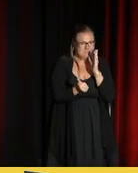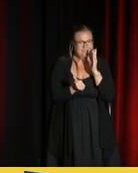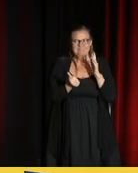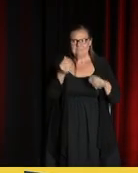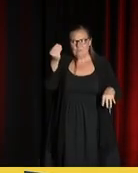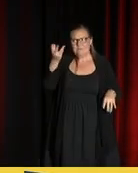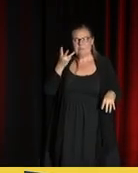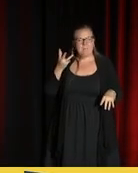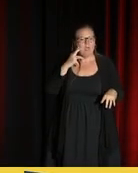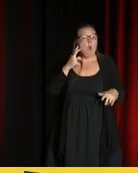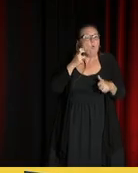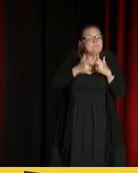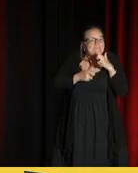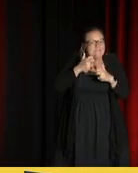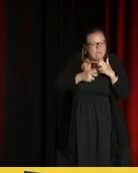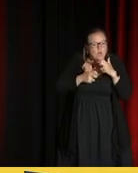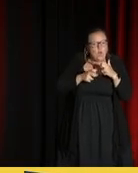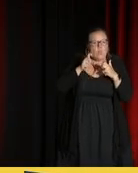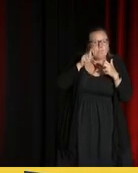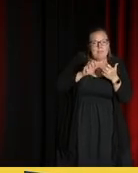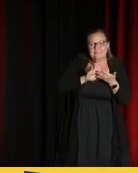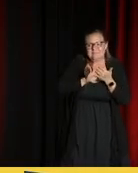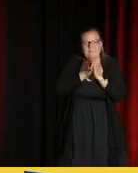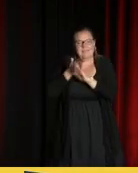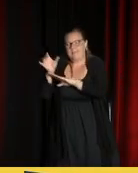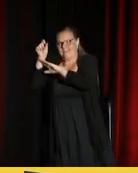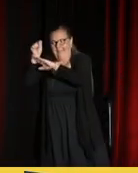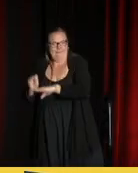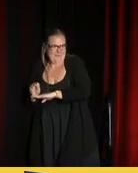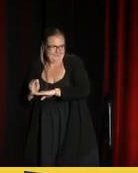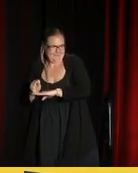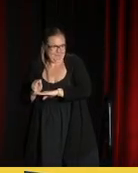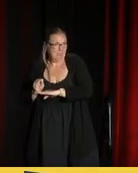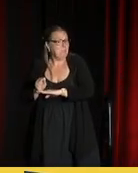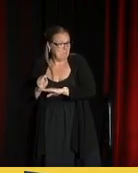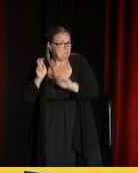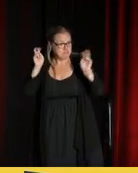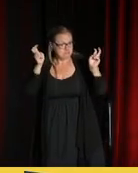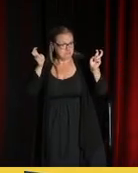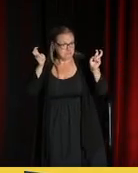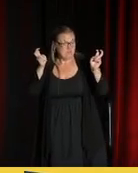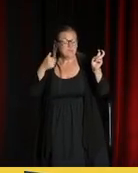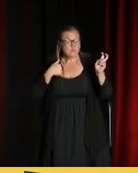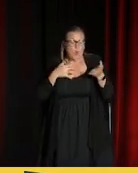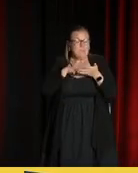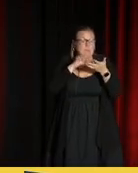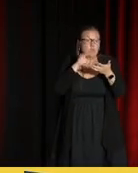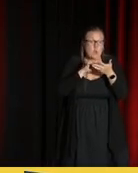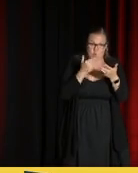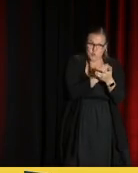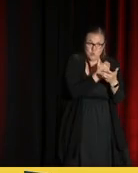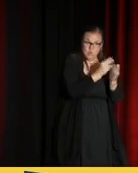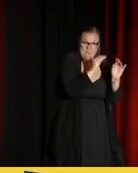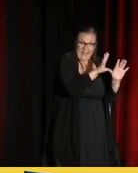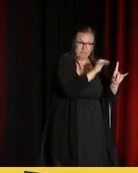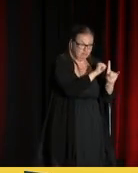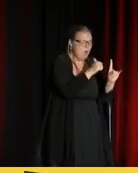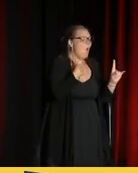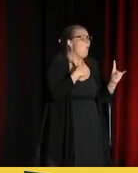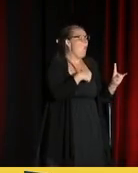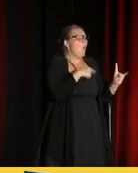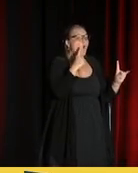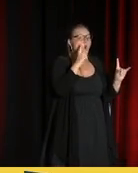the difficult must become habit. So when I'm learning a new magic trick, I work